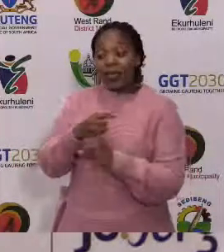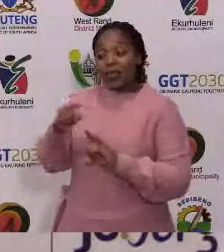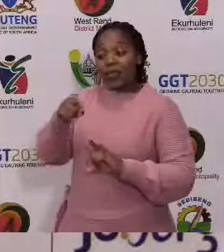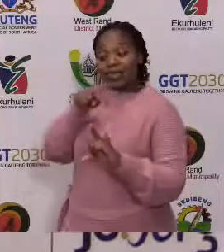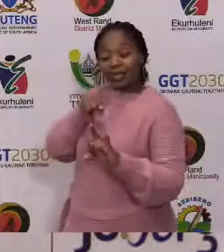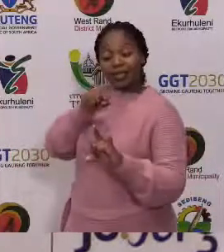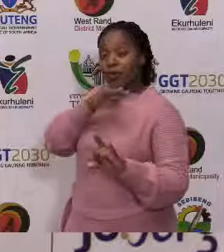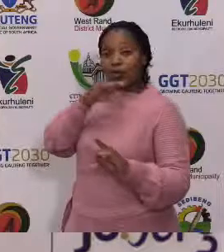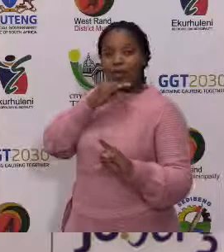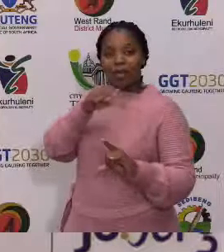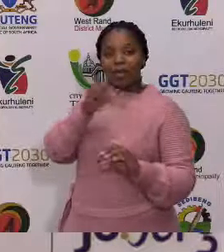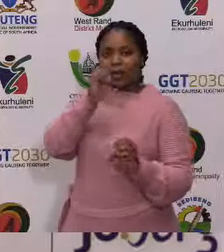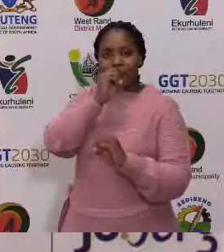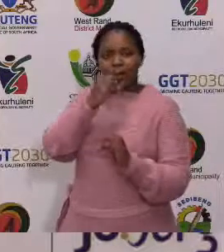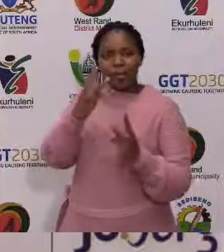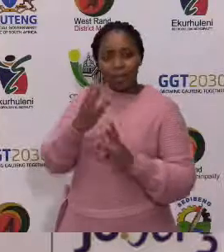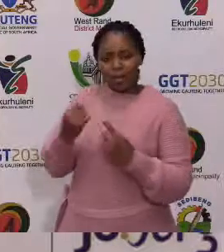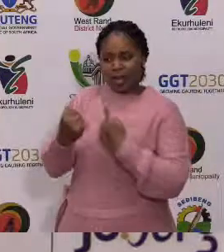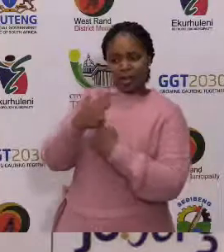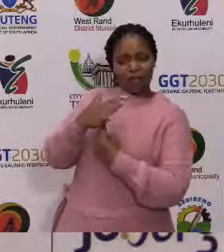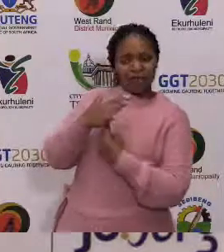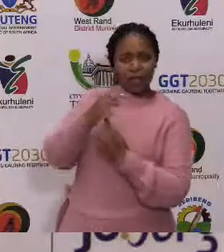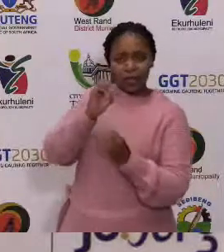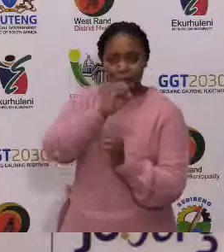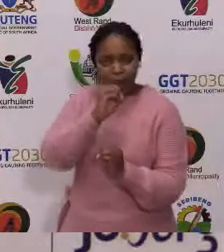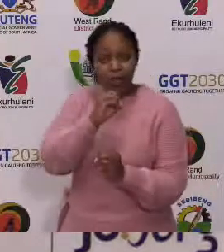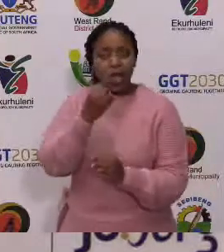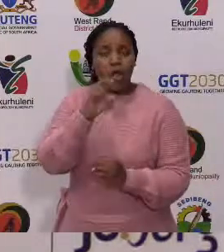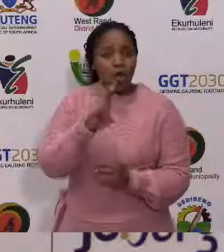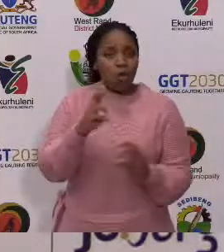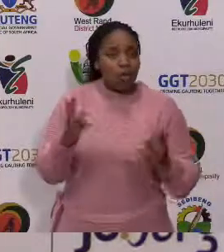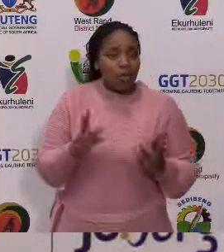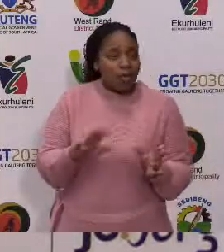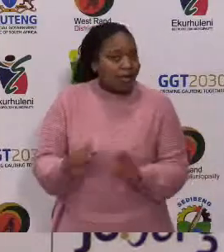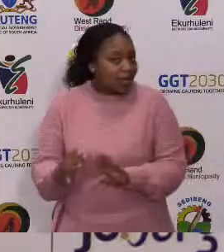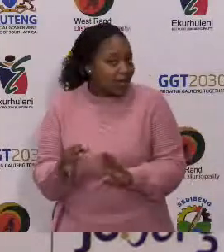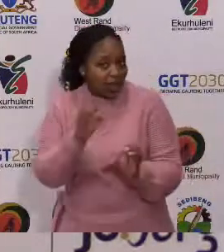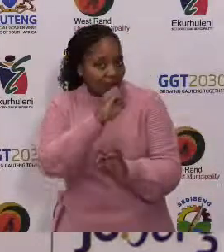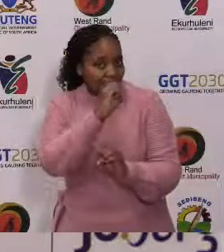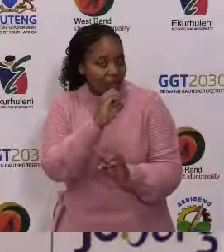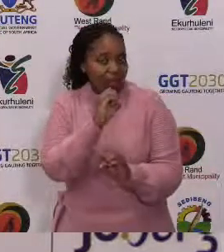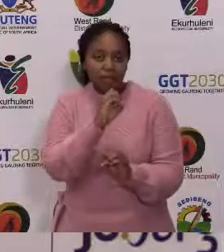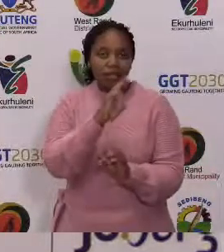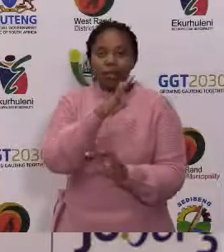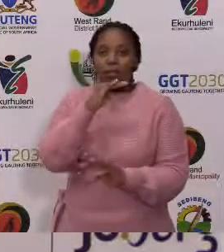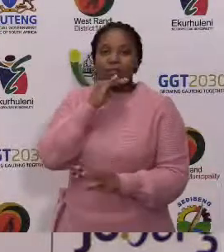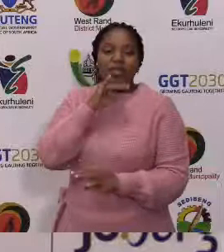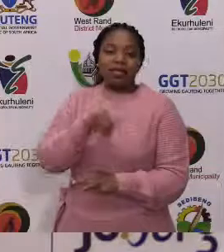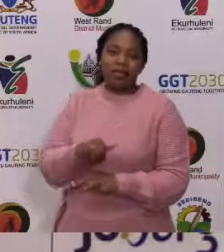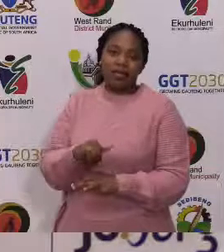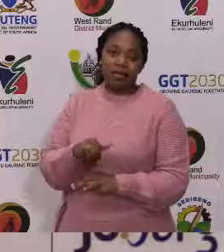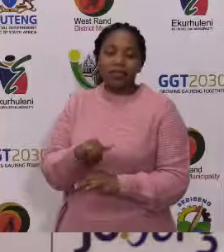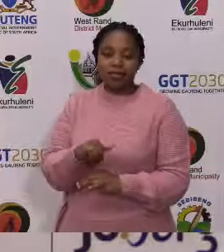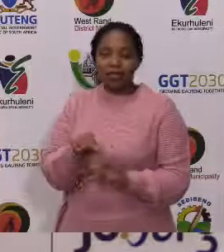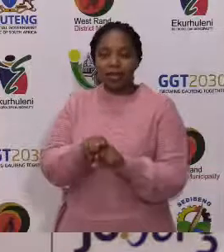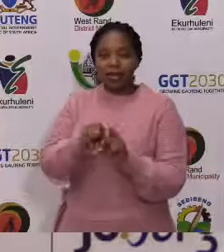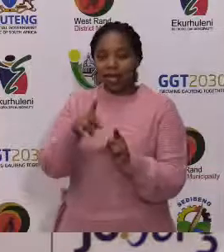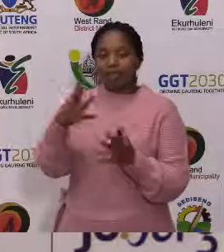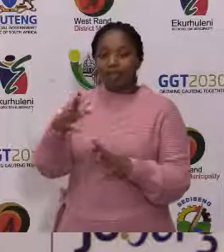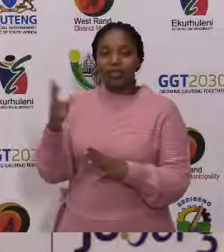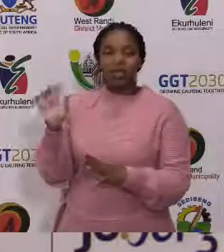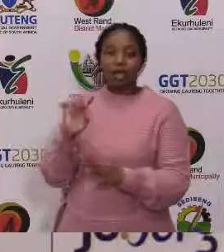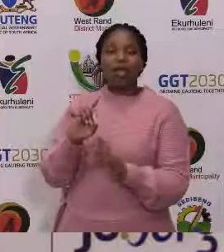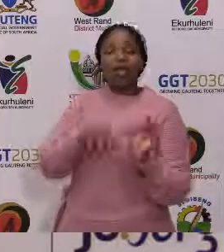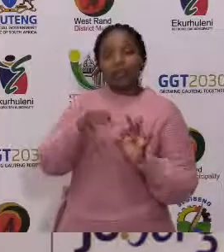that there will be no infections. It's as defined by Prof. Madi.